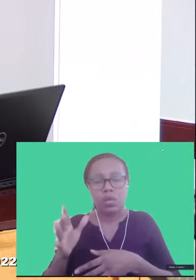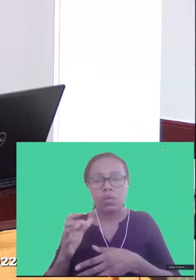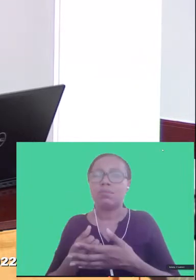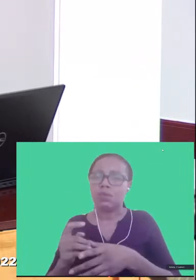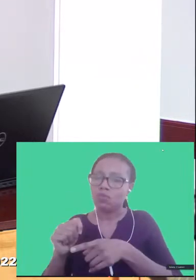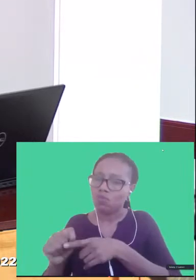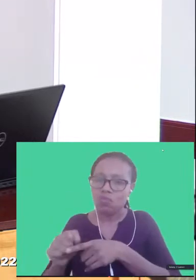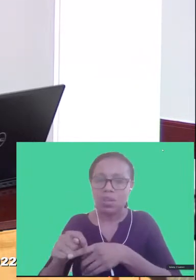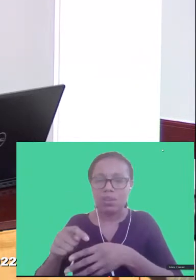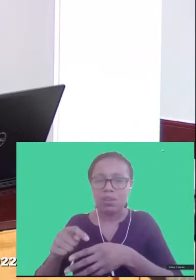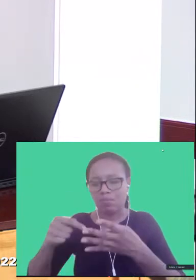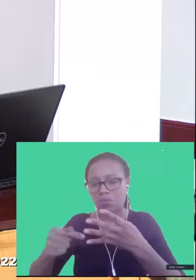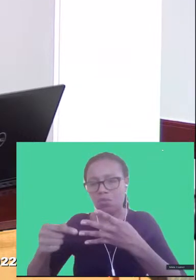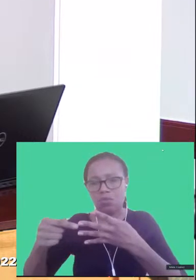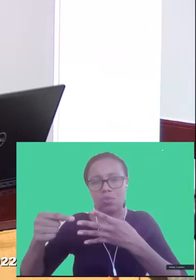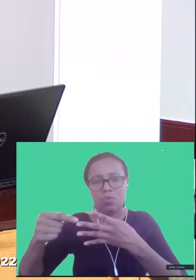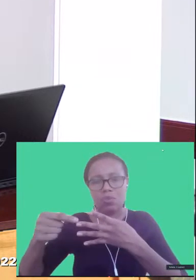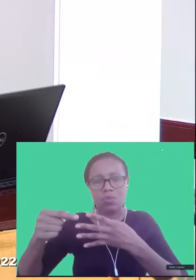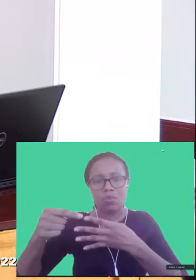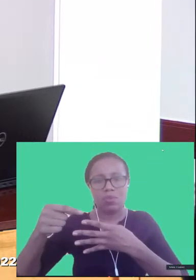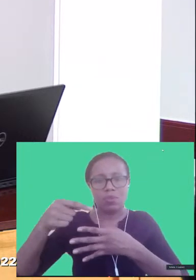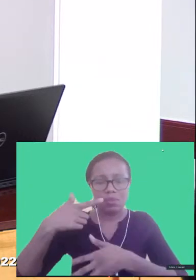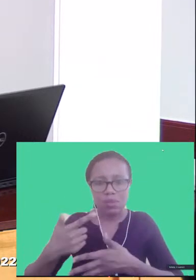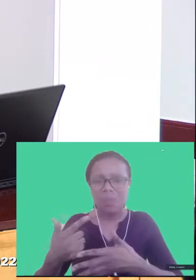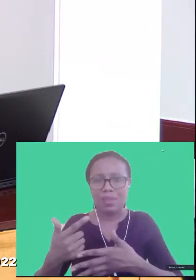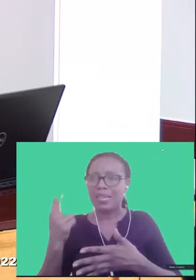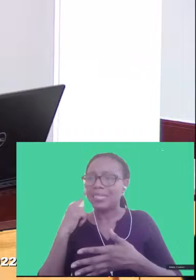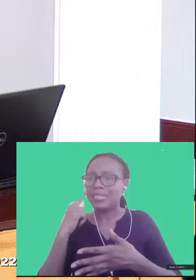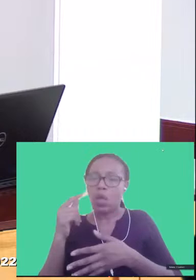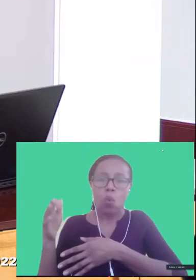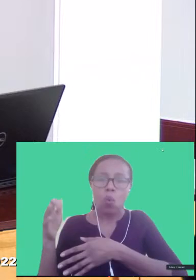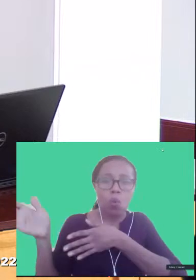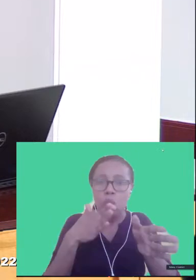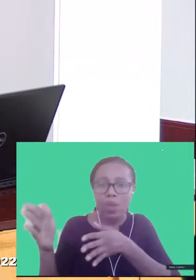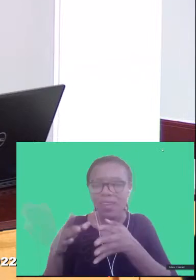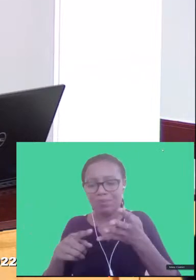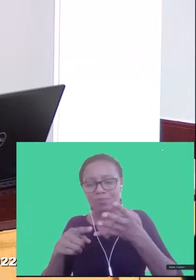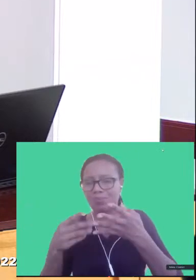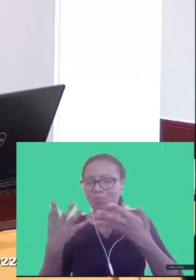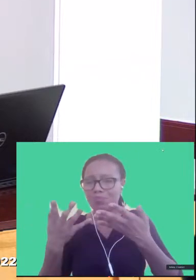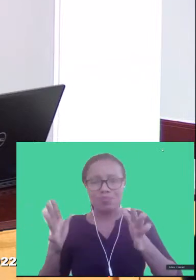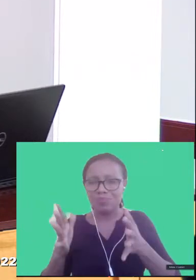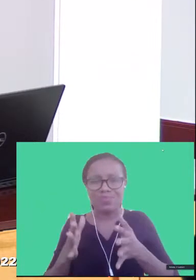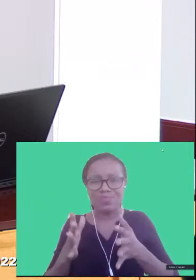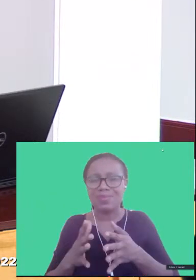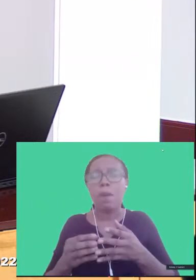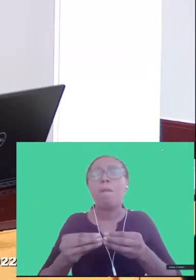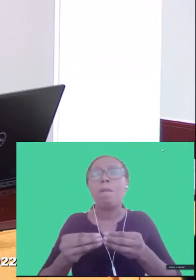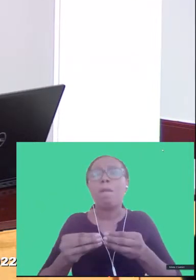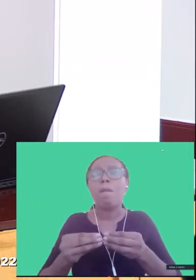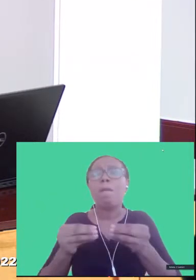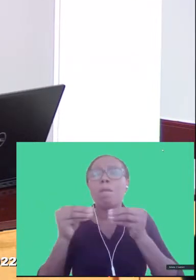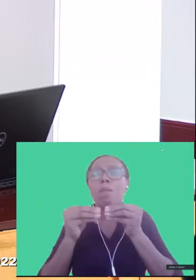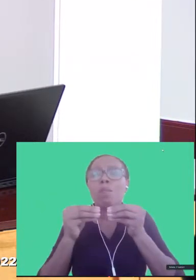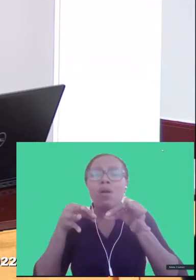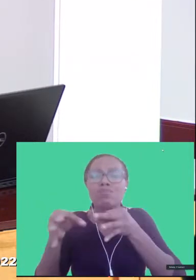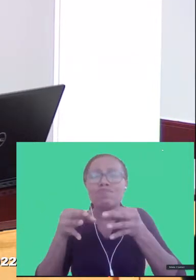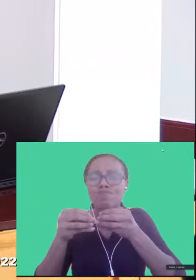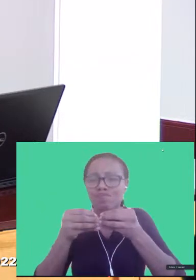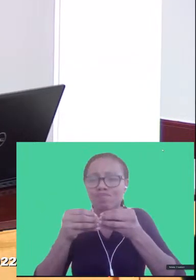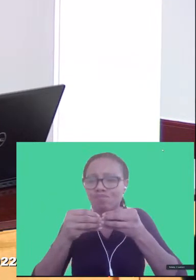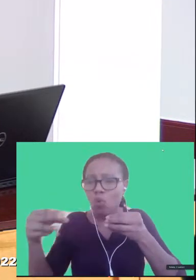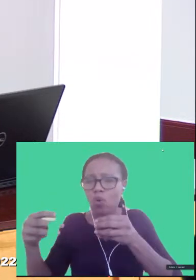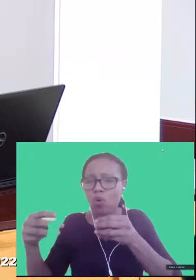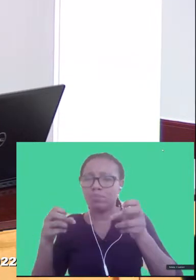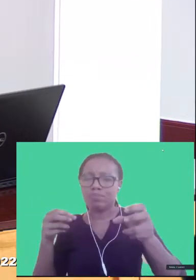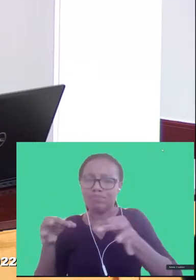the topics are very wide ranging in terms of building the various needs across the various ministries and departments. And